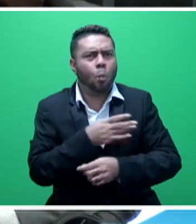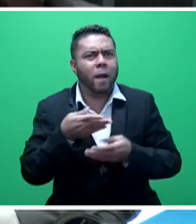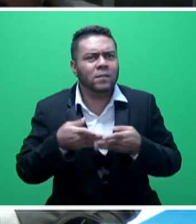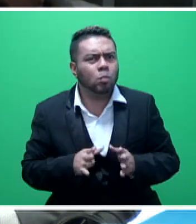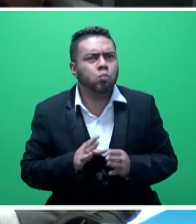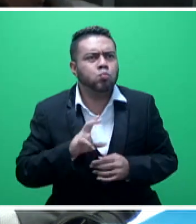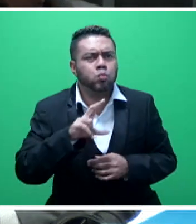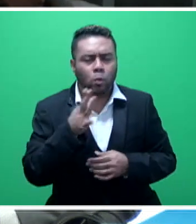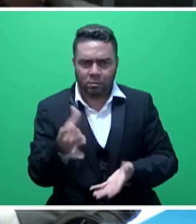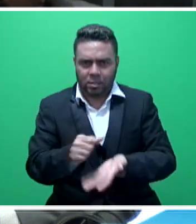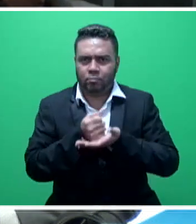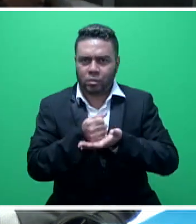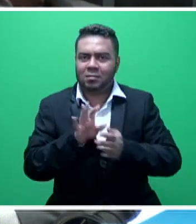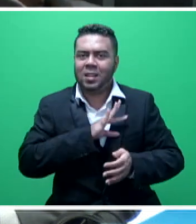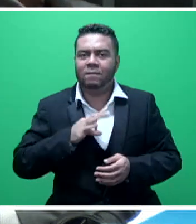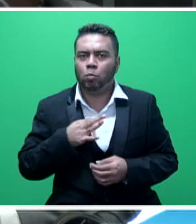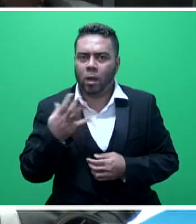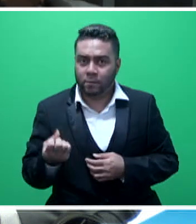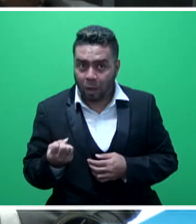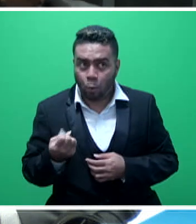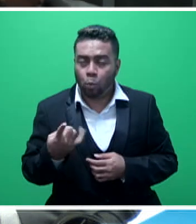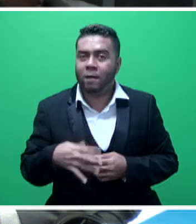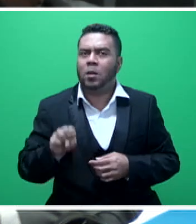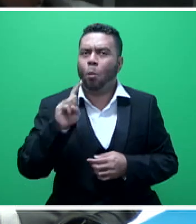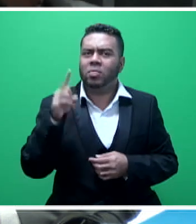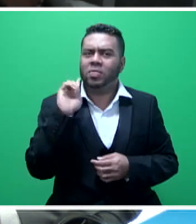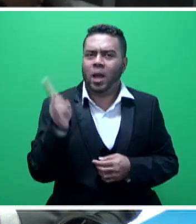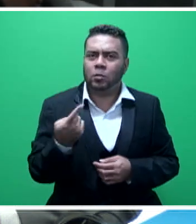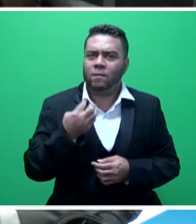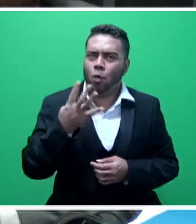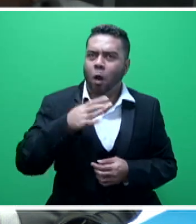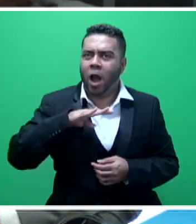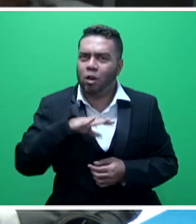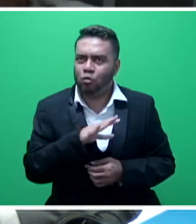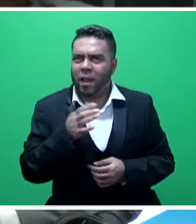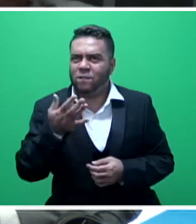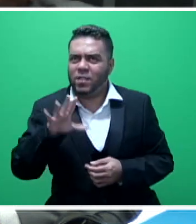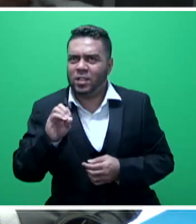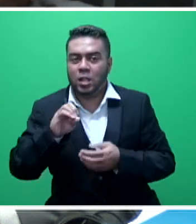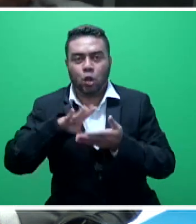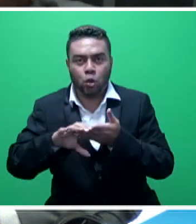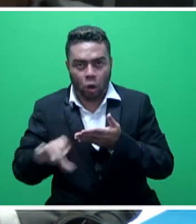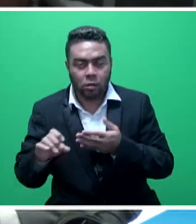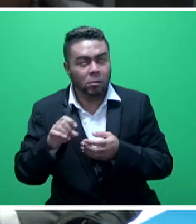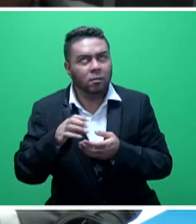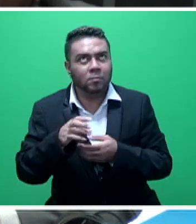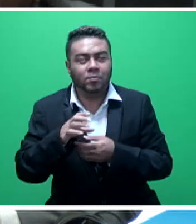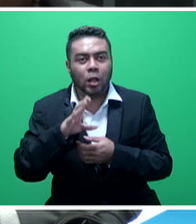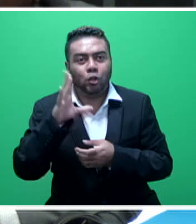complement the staff that we have. We have now in Fiji about 1,450 doctors. Those